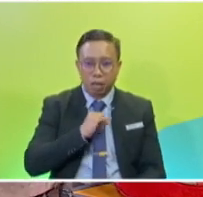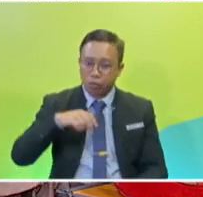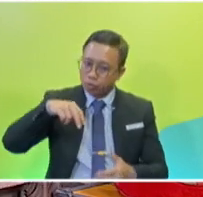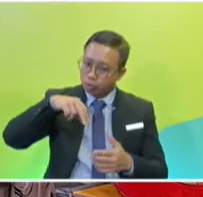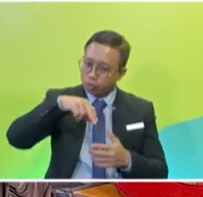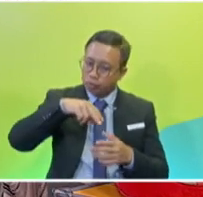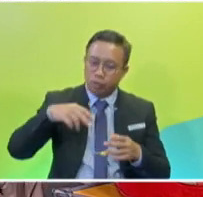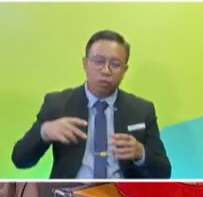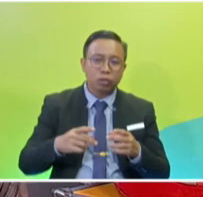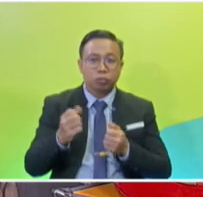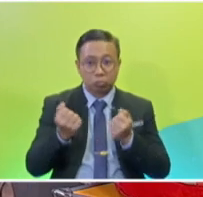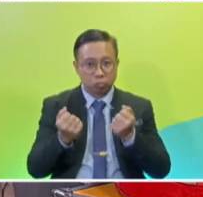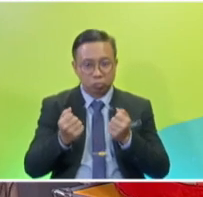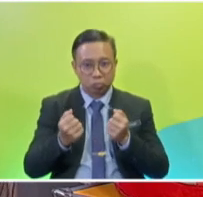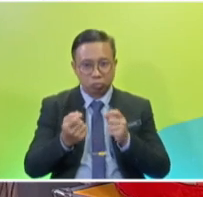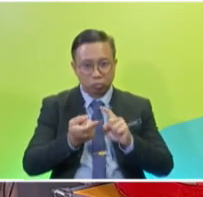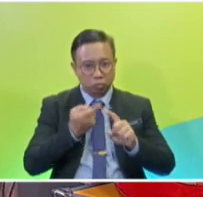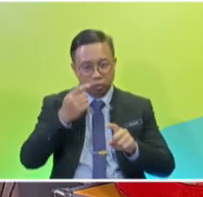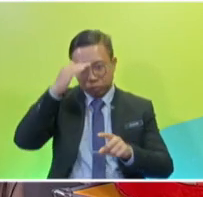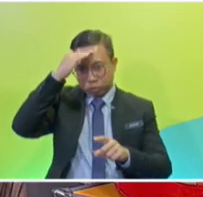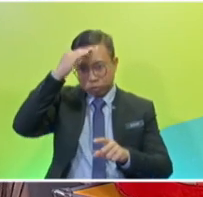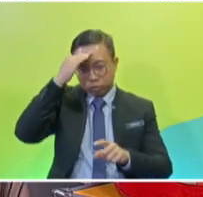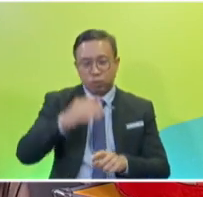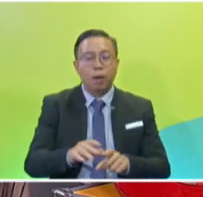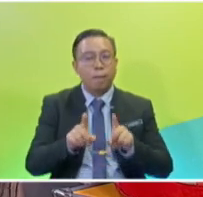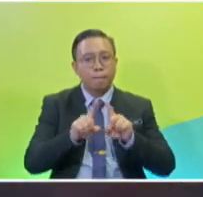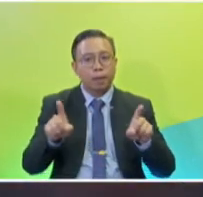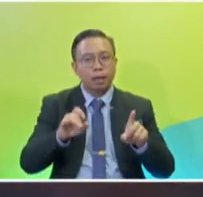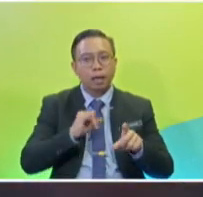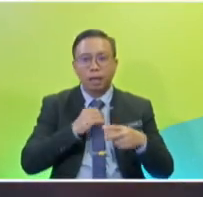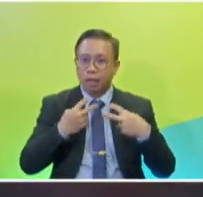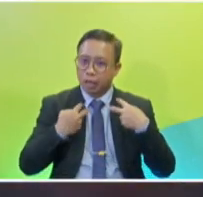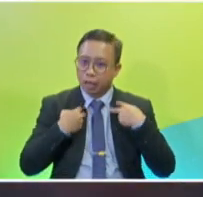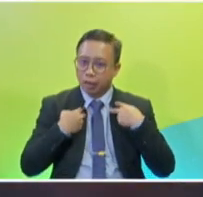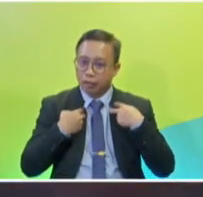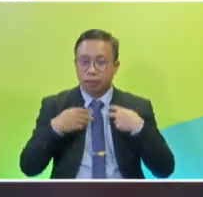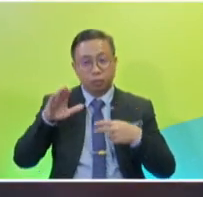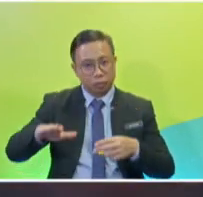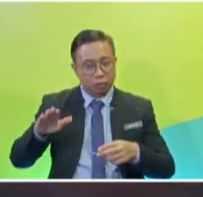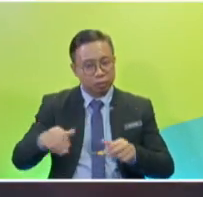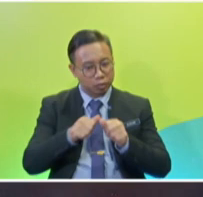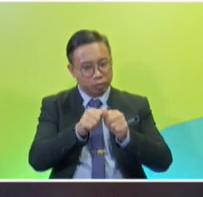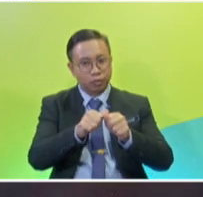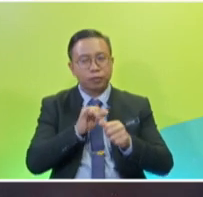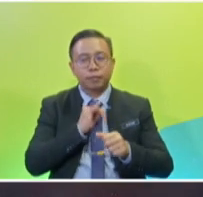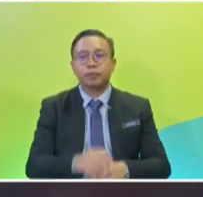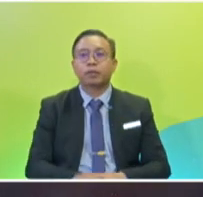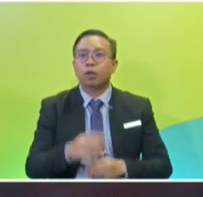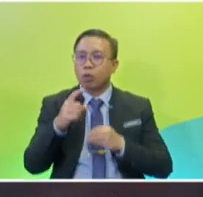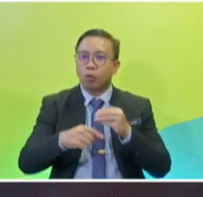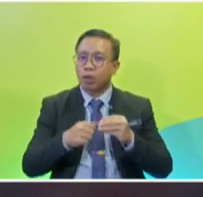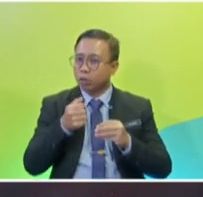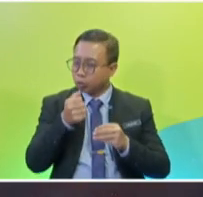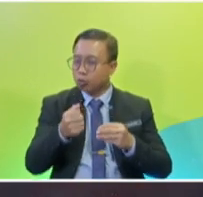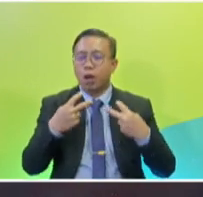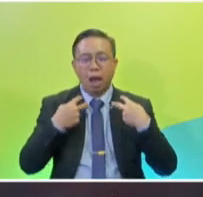from Johor. I used to travel alone from Johor, but this time I have my children to accompany me. Oh, that was nice. So when you have black color,